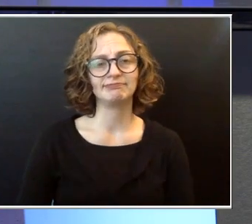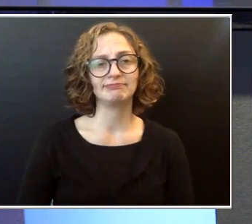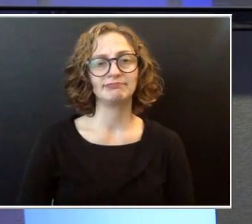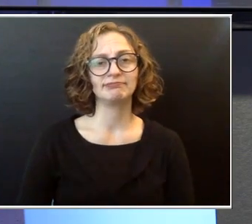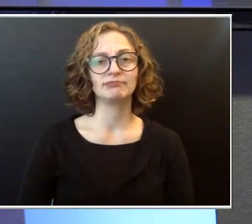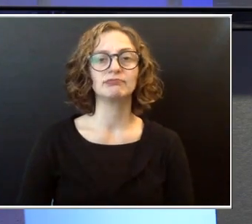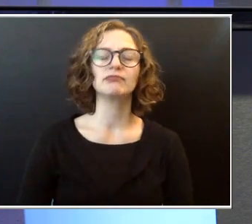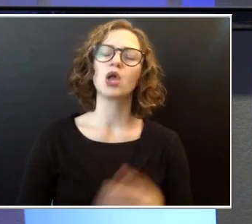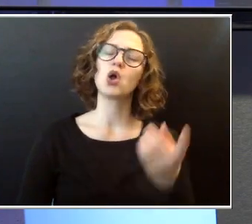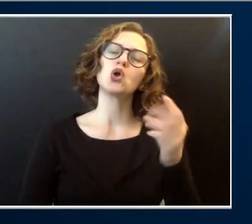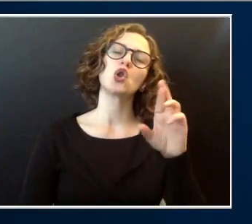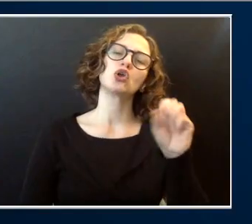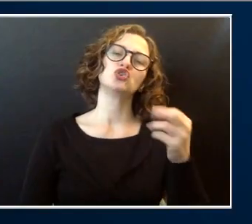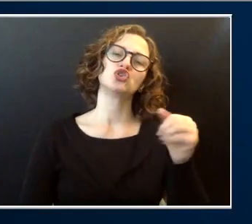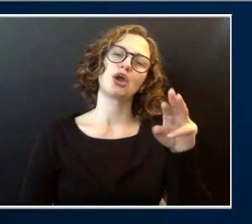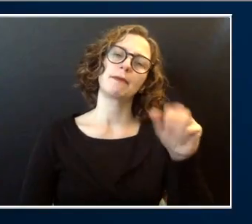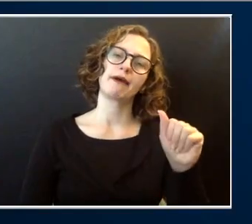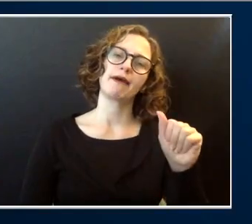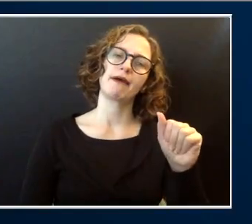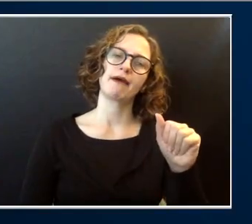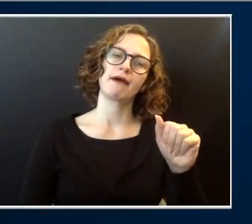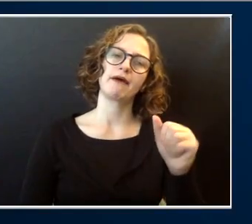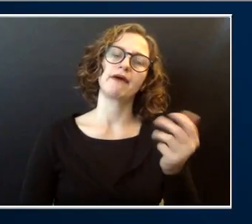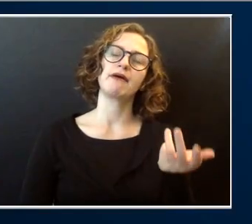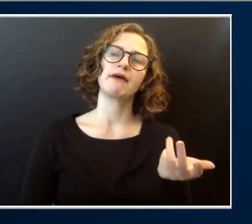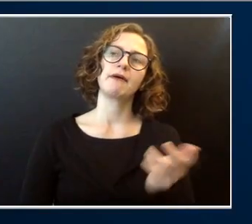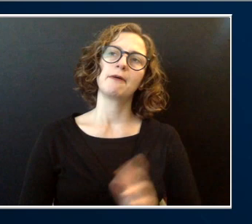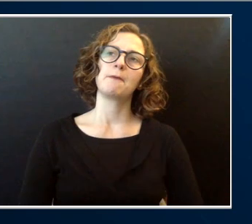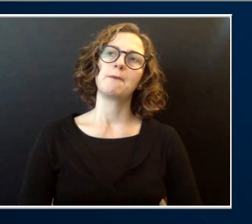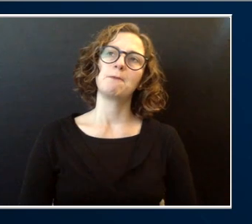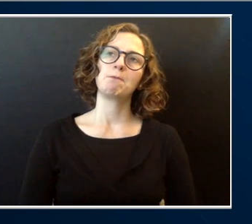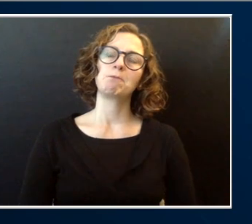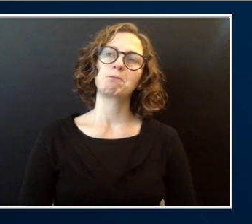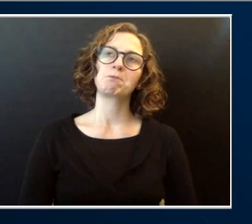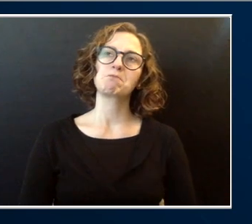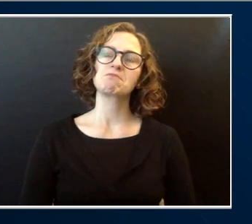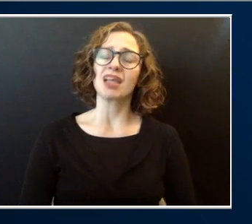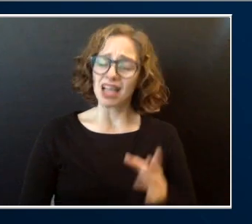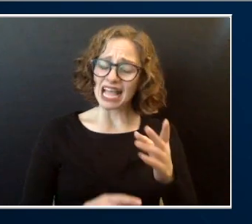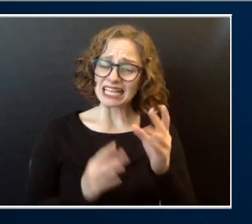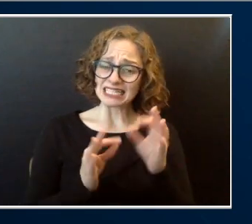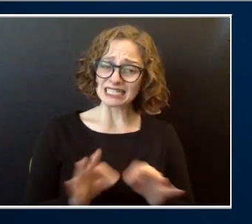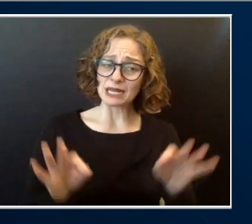is it important to have patients think about, maybe I should get a second opinion? How do you know when to and when not to?